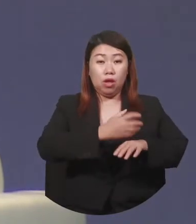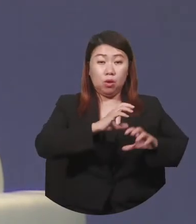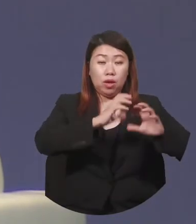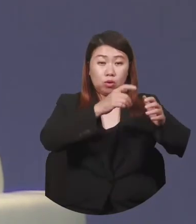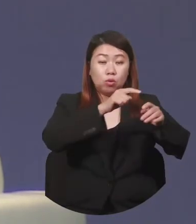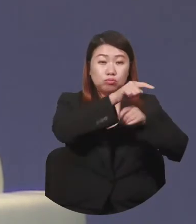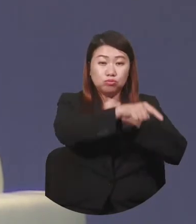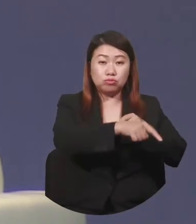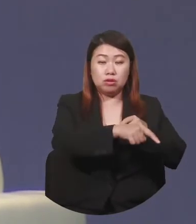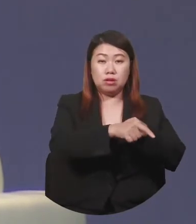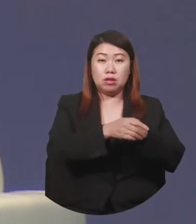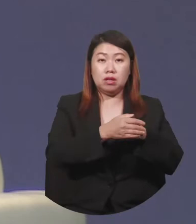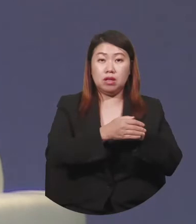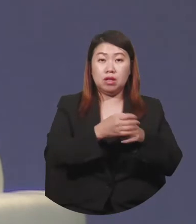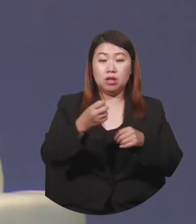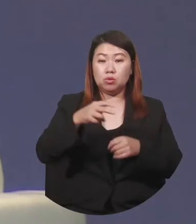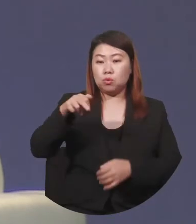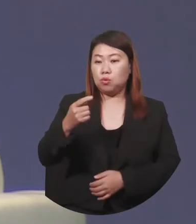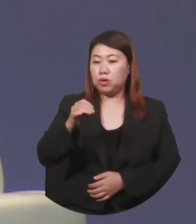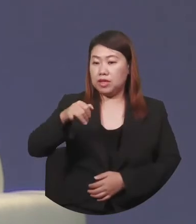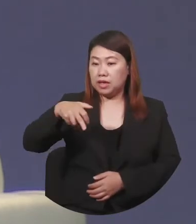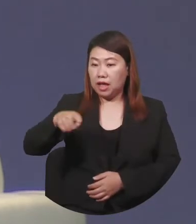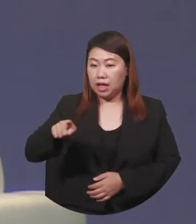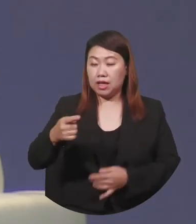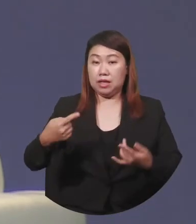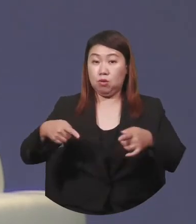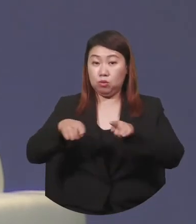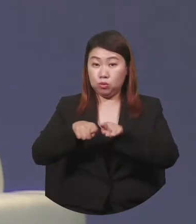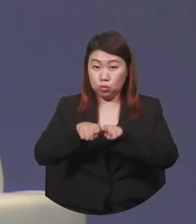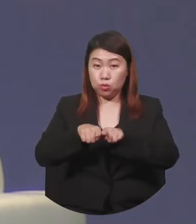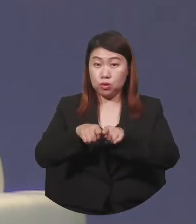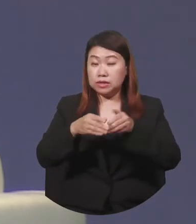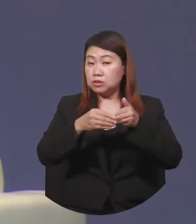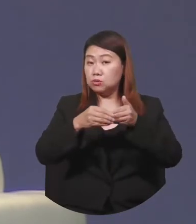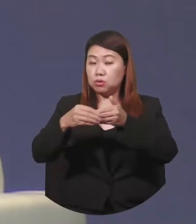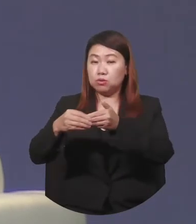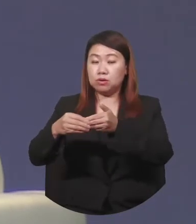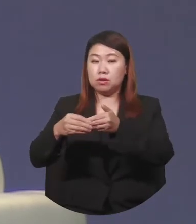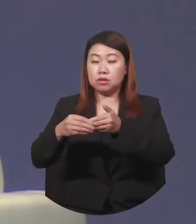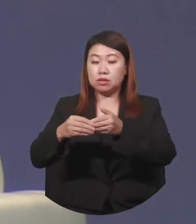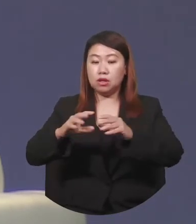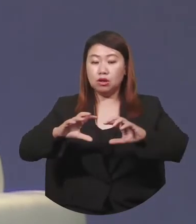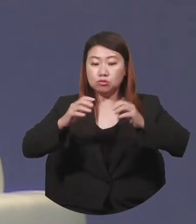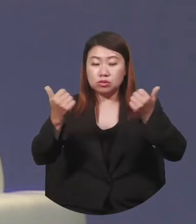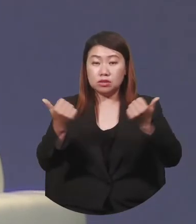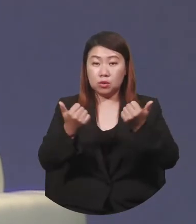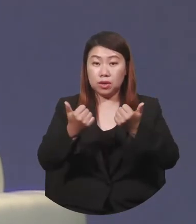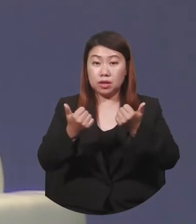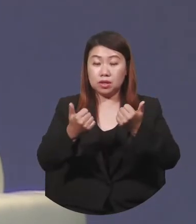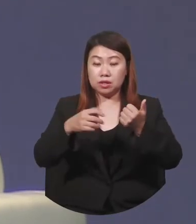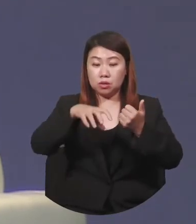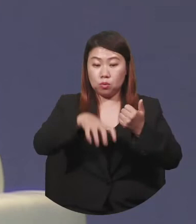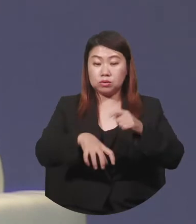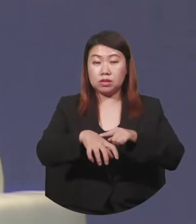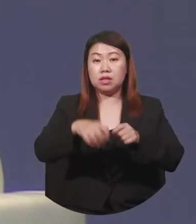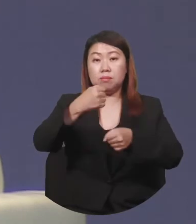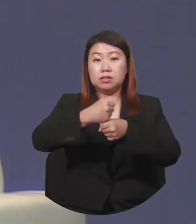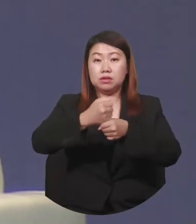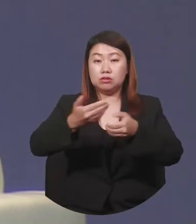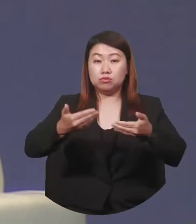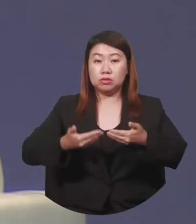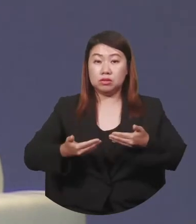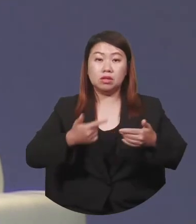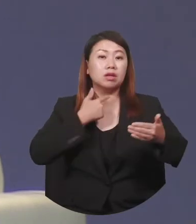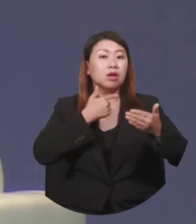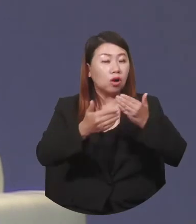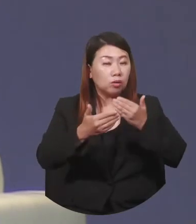for this event. And I think this is a very wonderful platform we can learn and share our experience how to